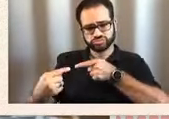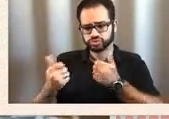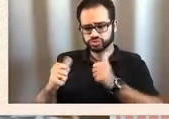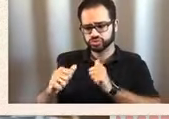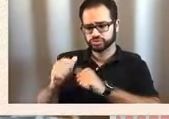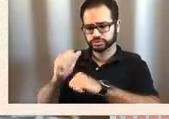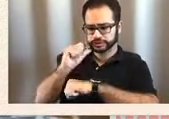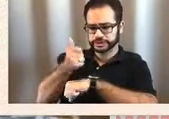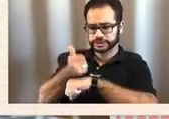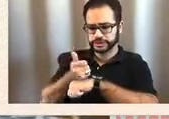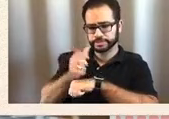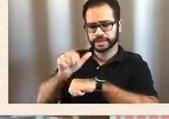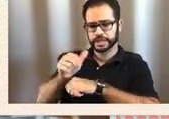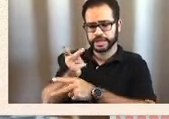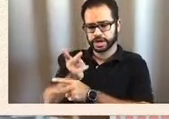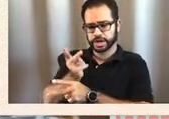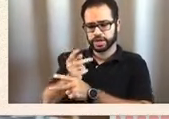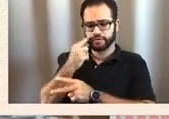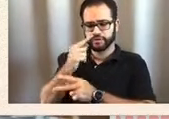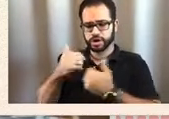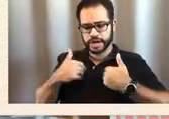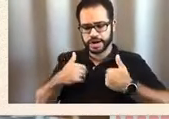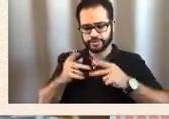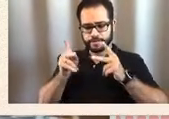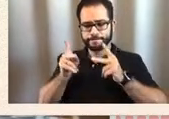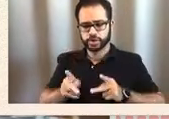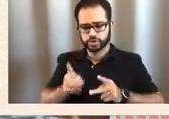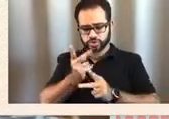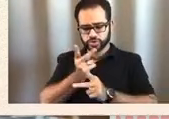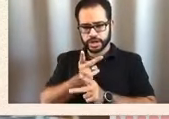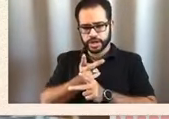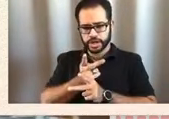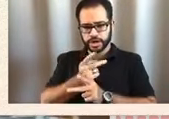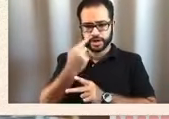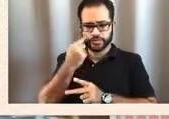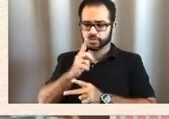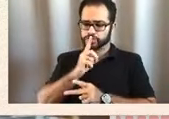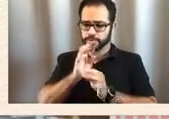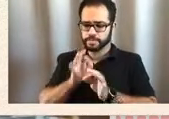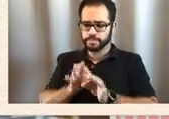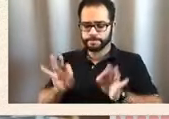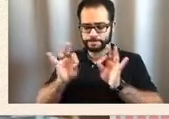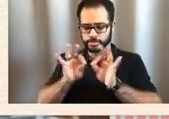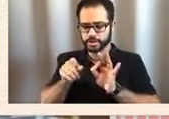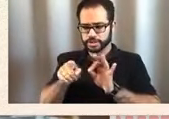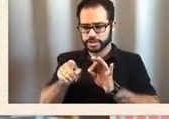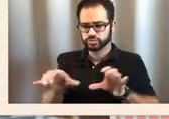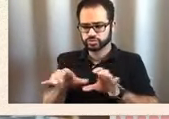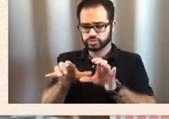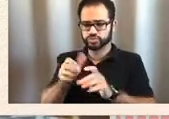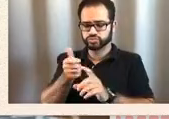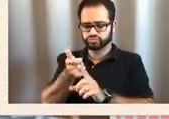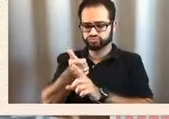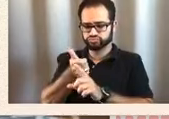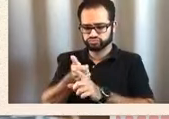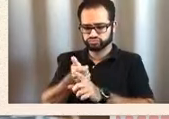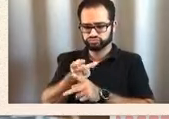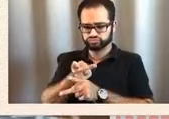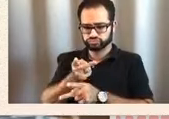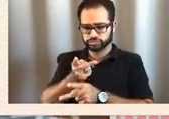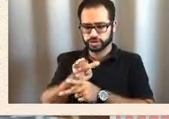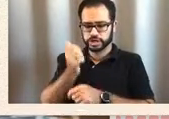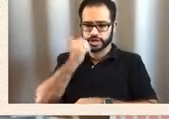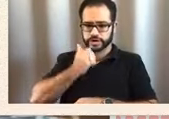the personal care, and it was critical that they do personal care on a daily basis.